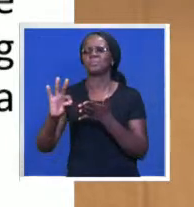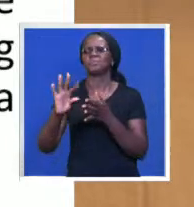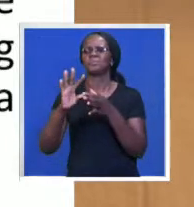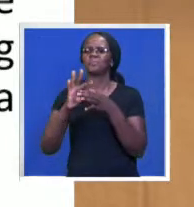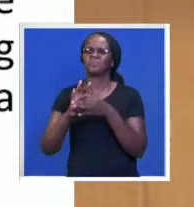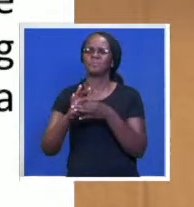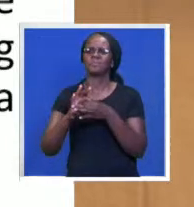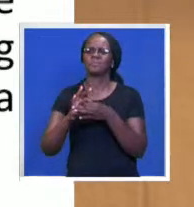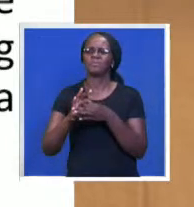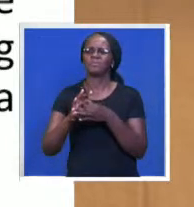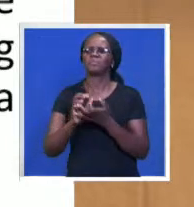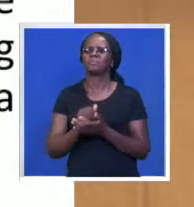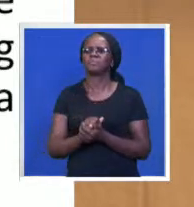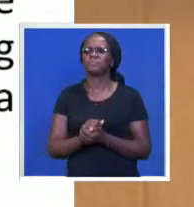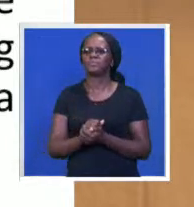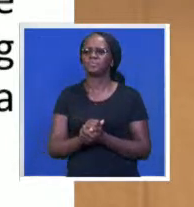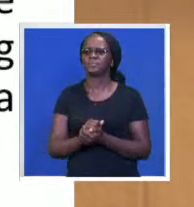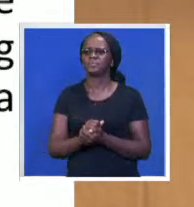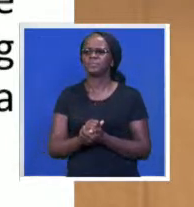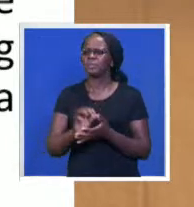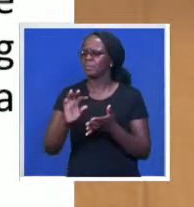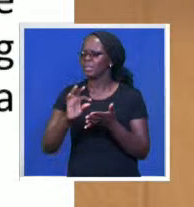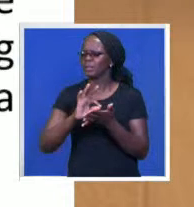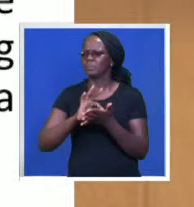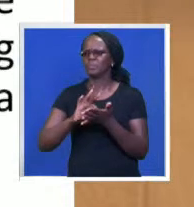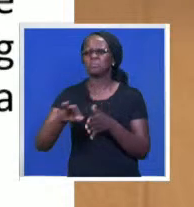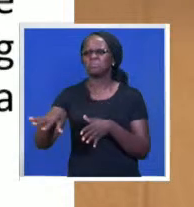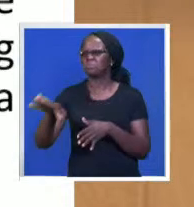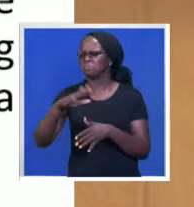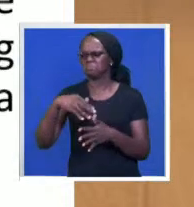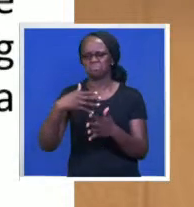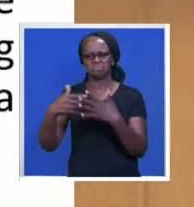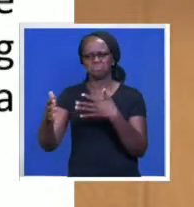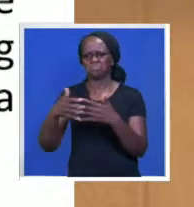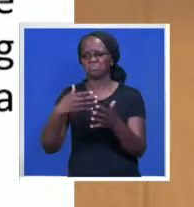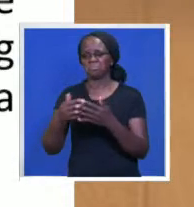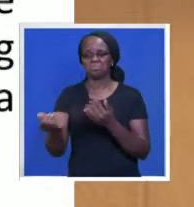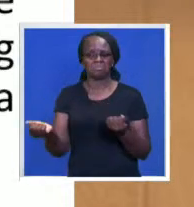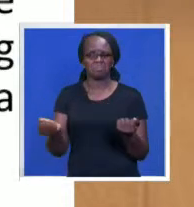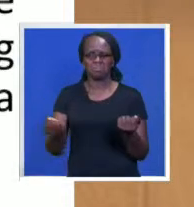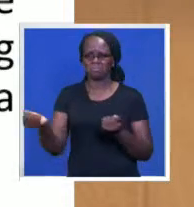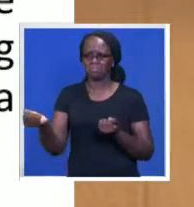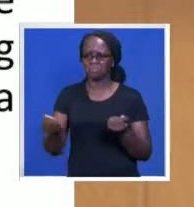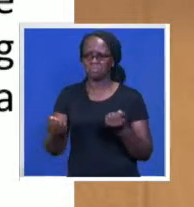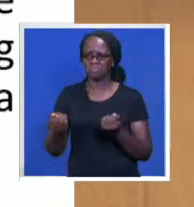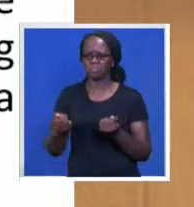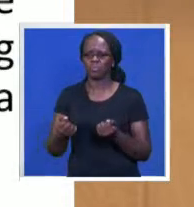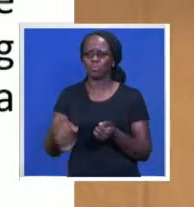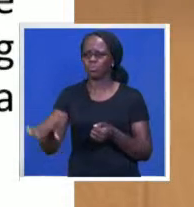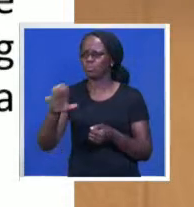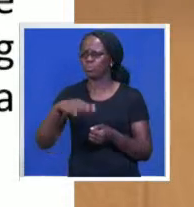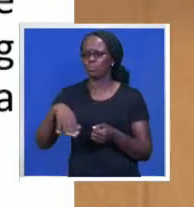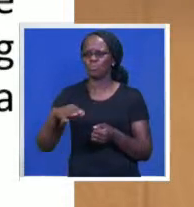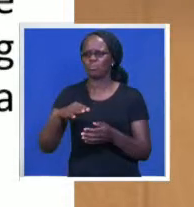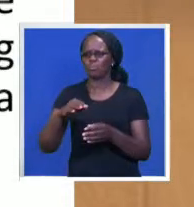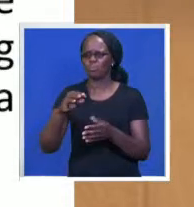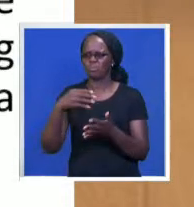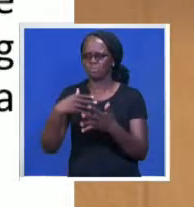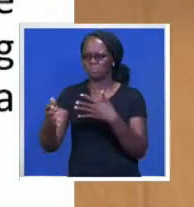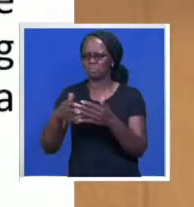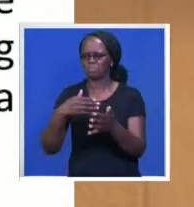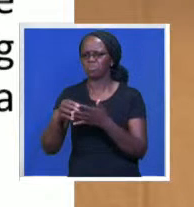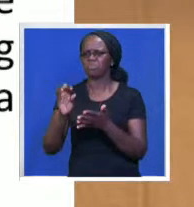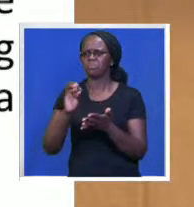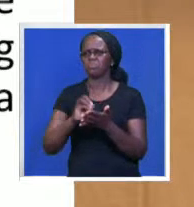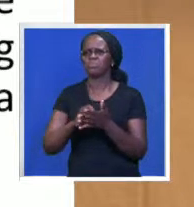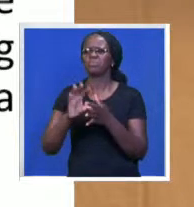dishes, cleaning your father's car or your mom's car, or whatsoever work that you do around home just to help